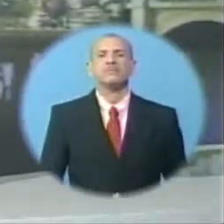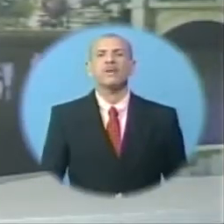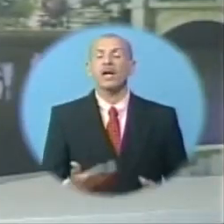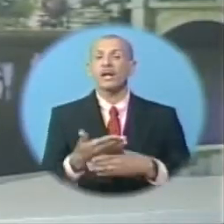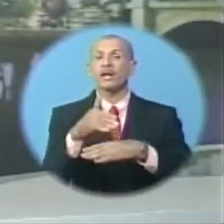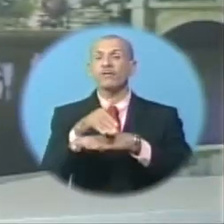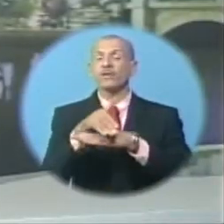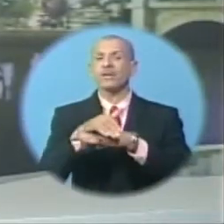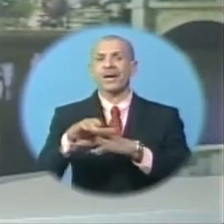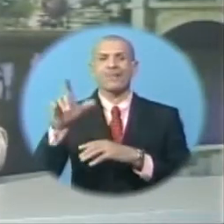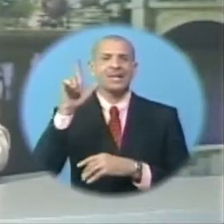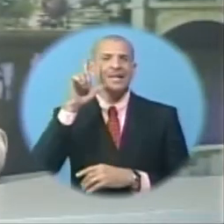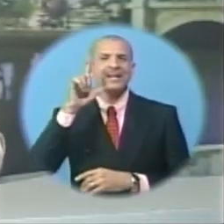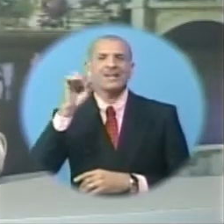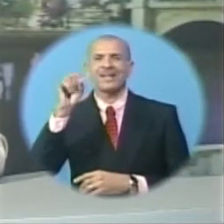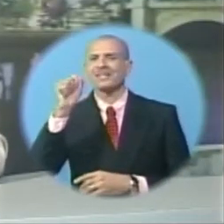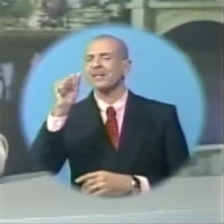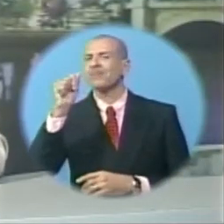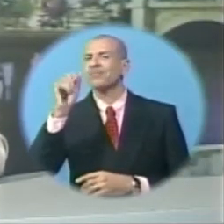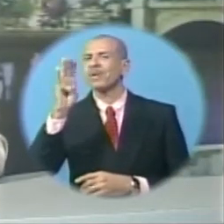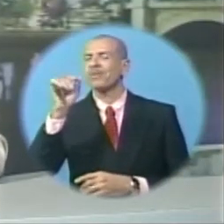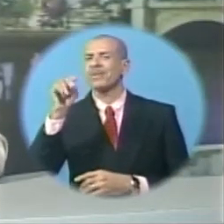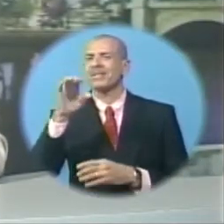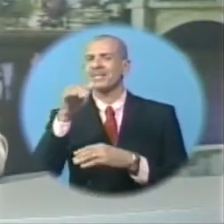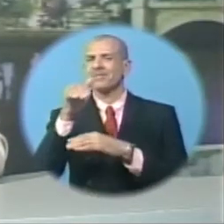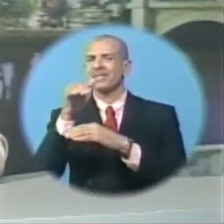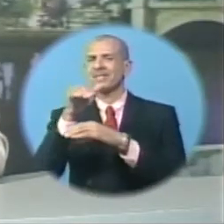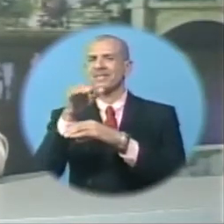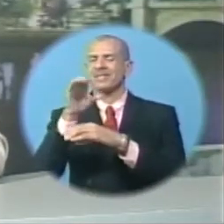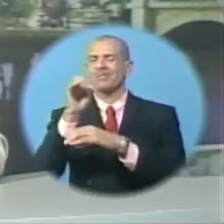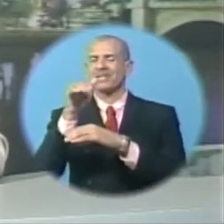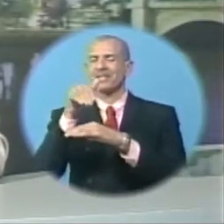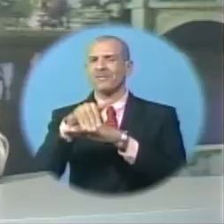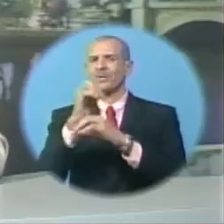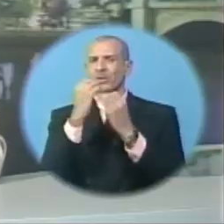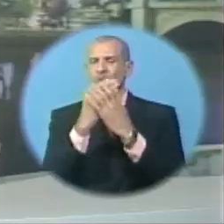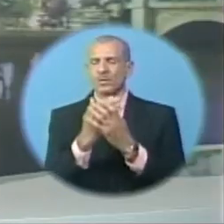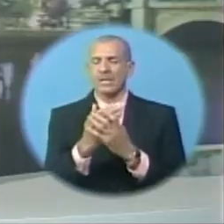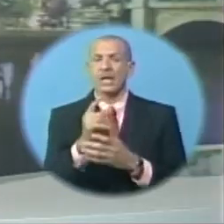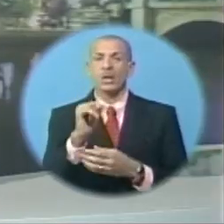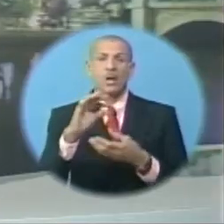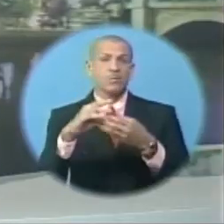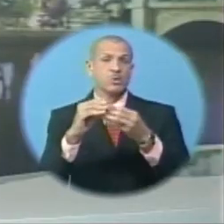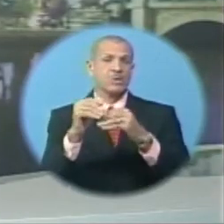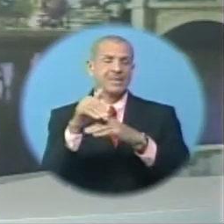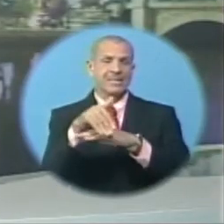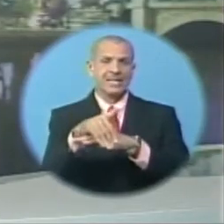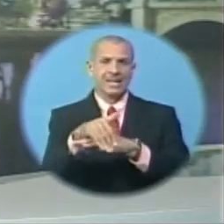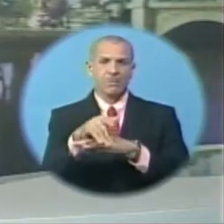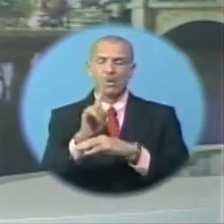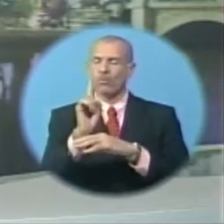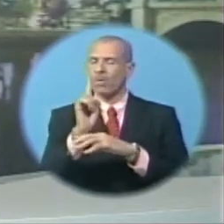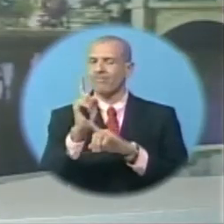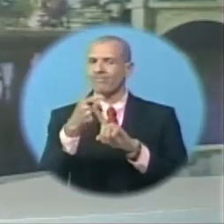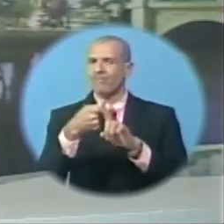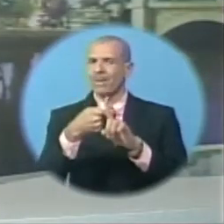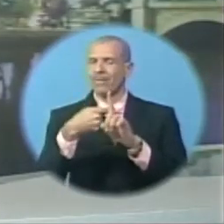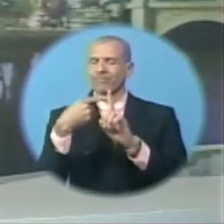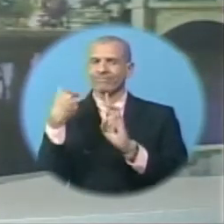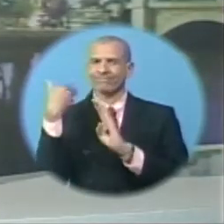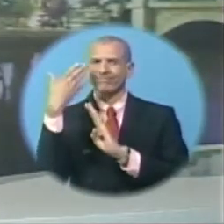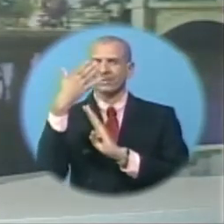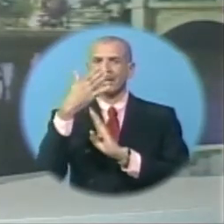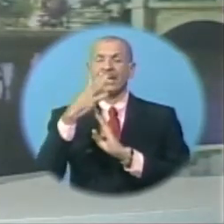Very good evening to you. I'm Lisa Broom with the CBC Evening News. In our top story tonight, in just over a month, the Caribbean